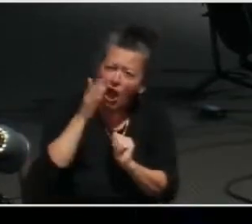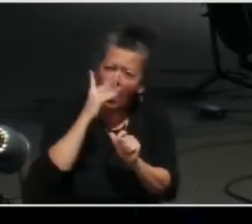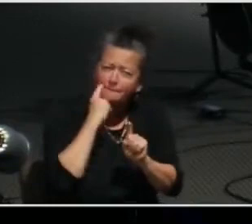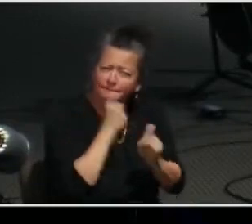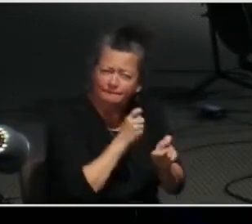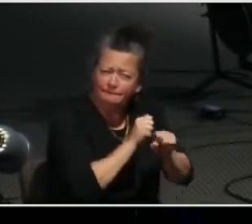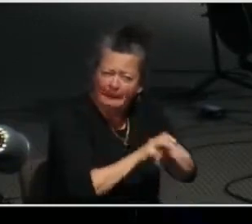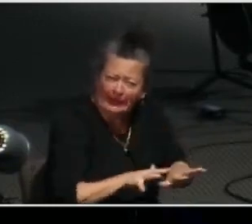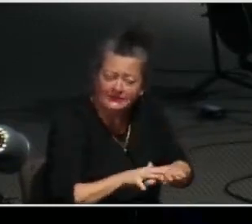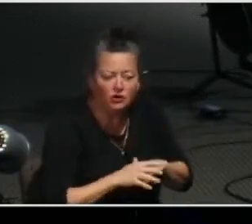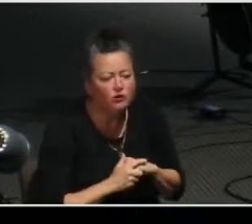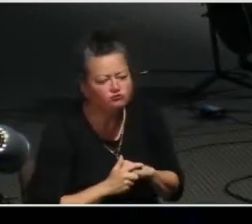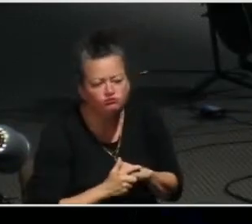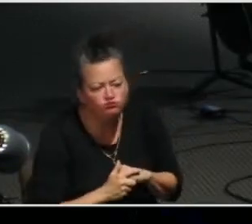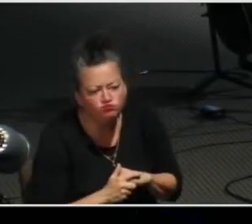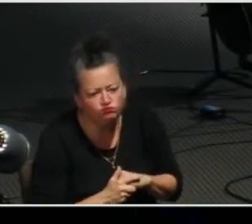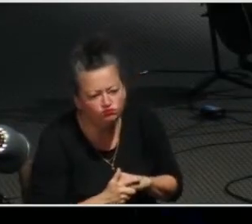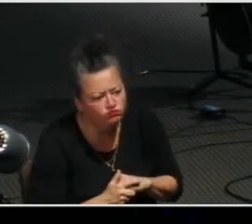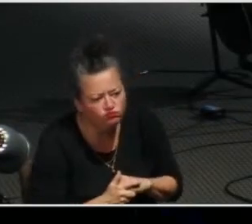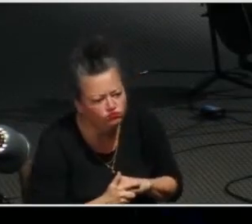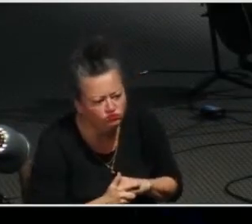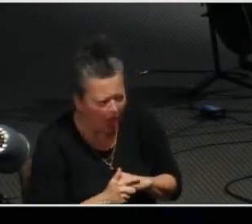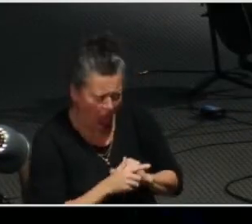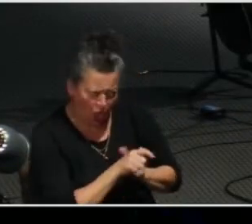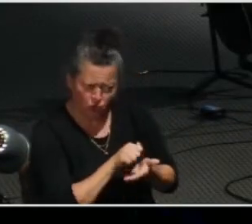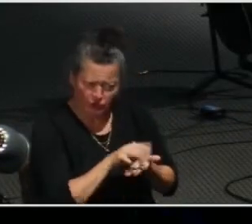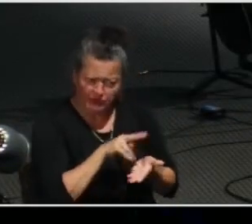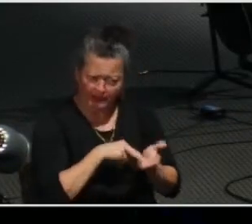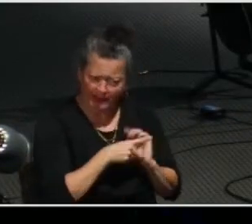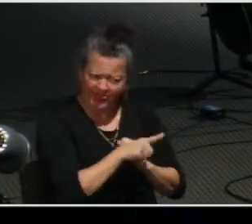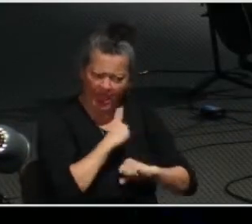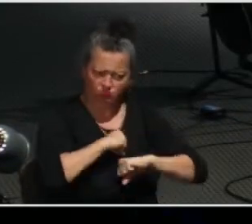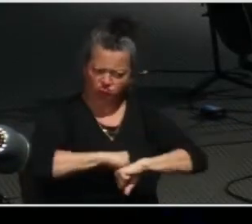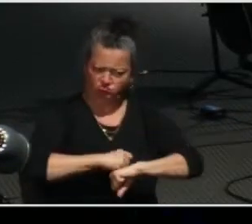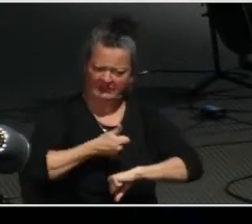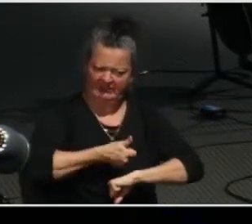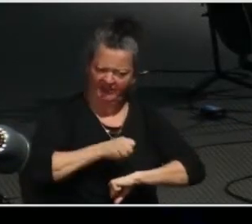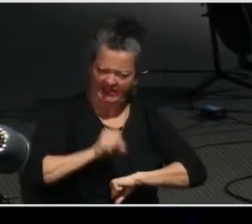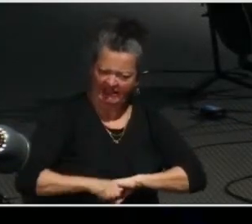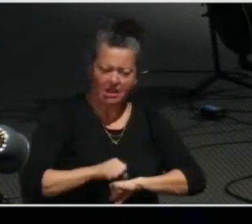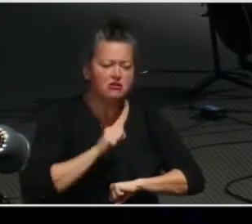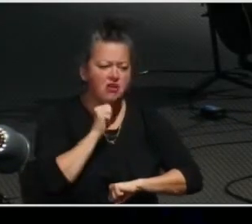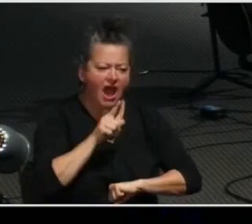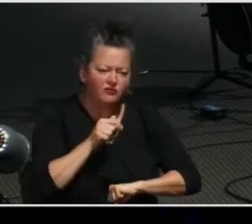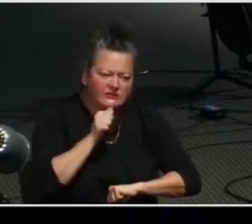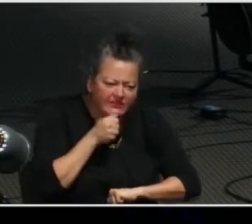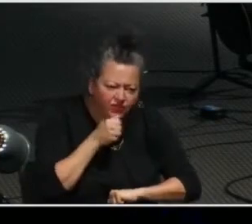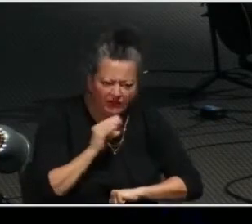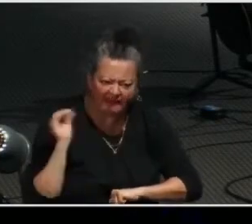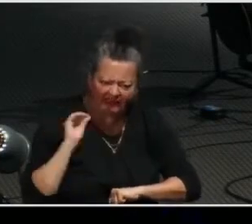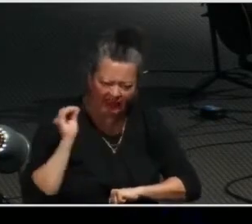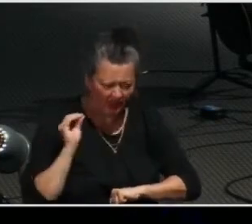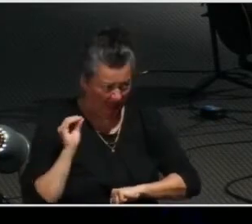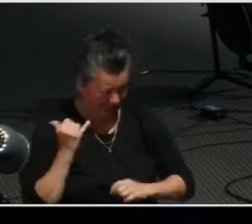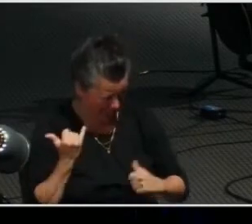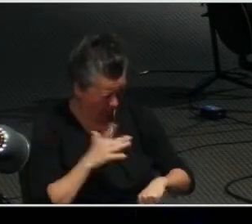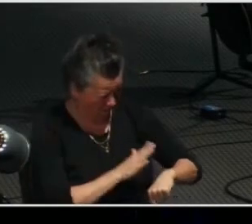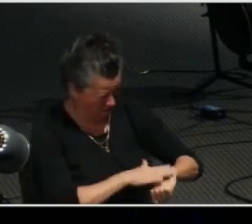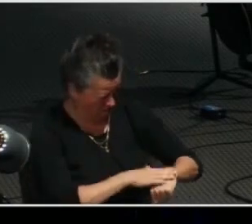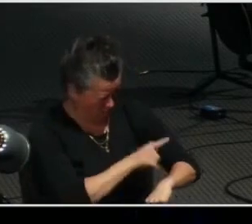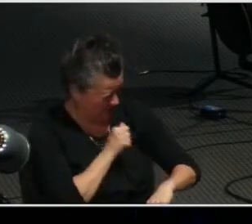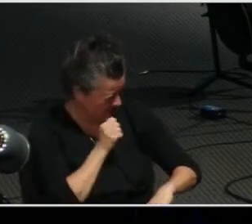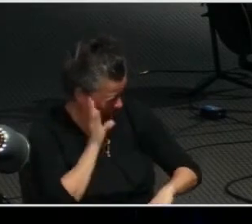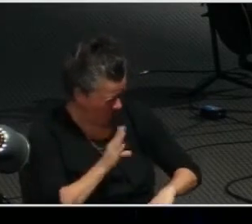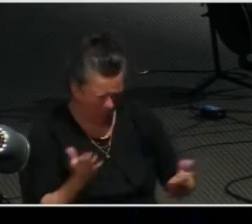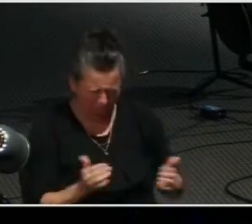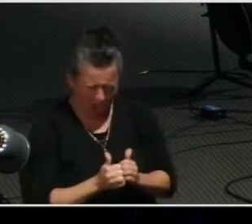have means to insulate themselves from the miseries of life. They could pay for that